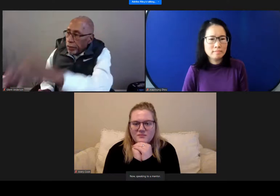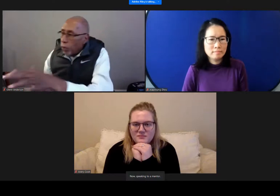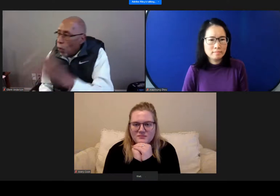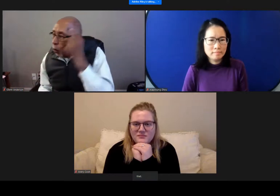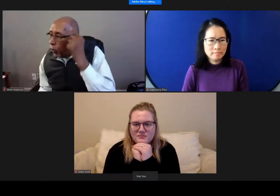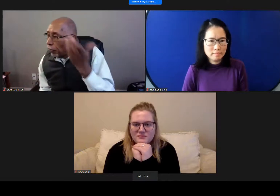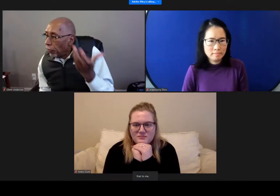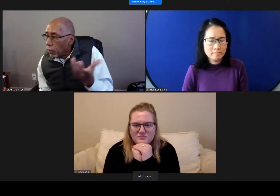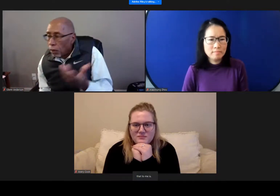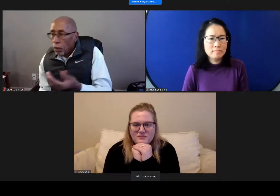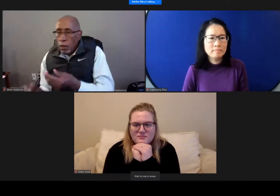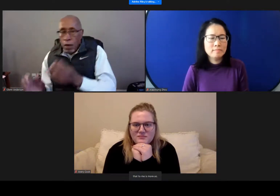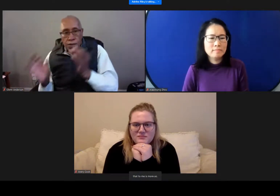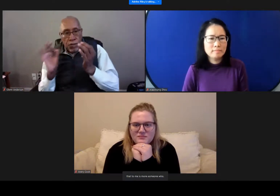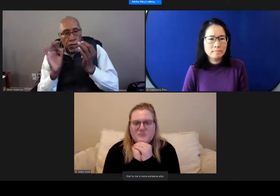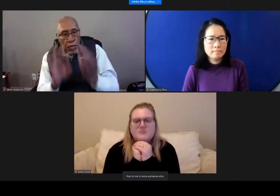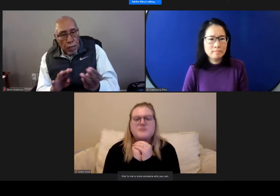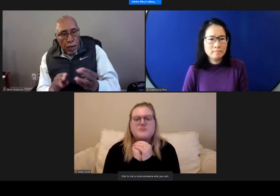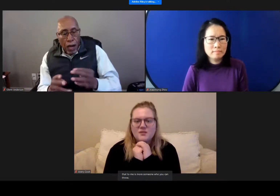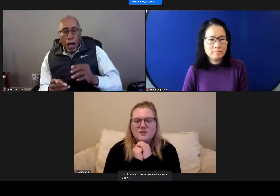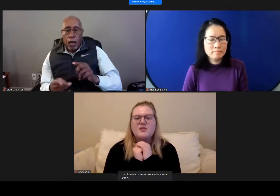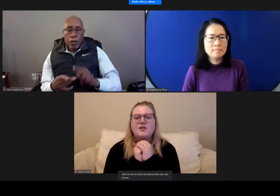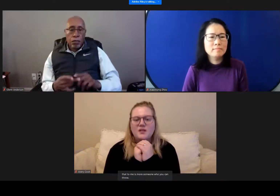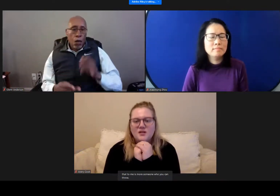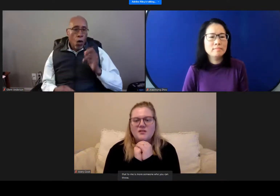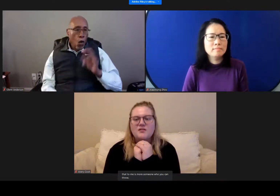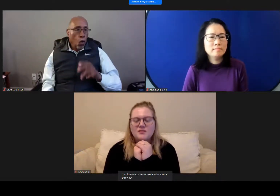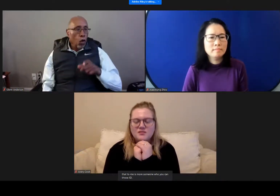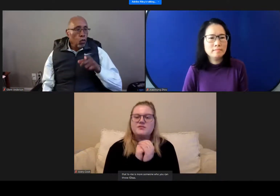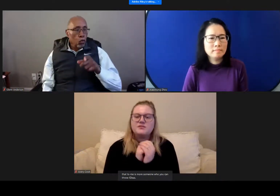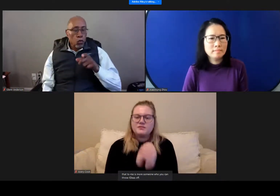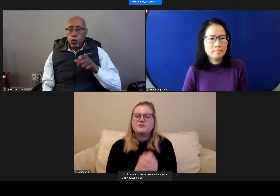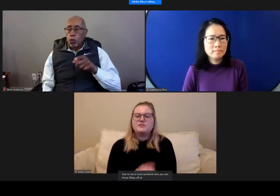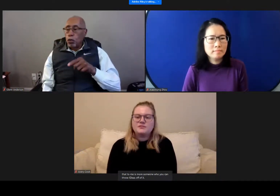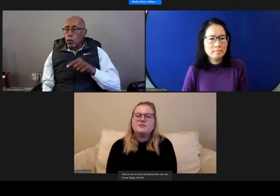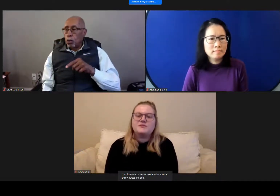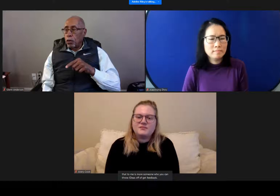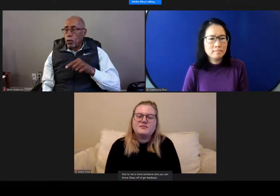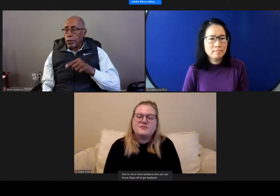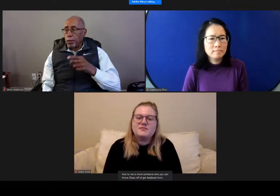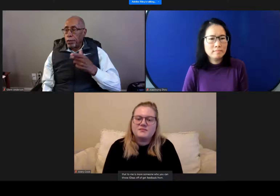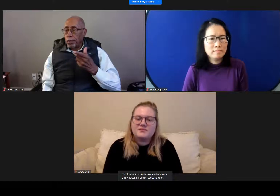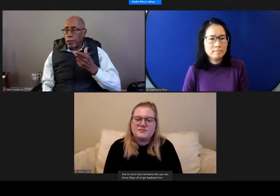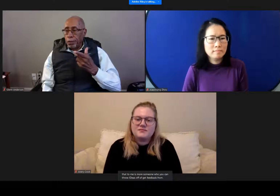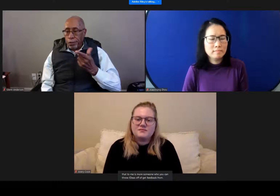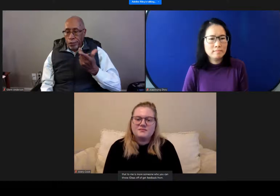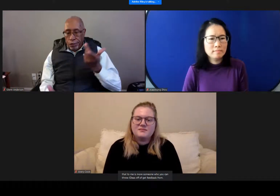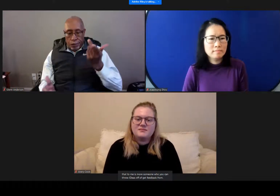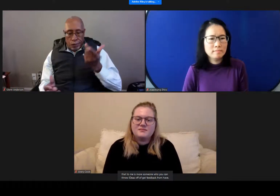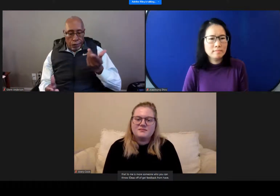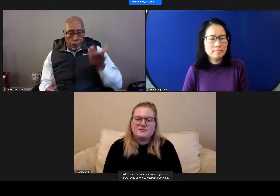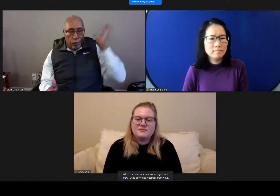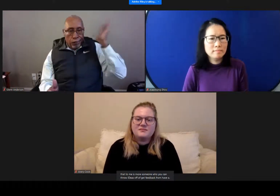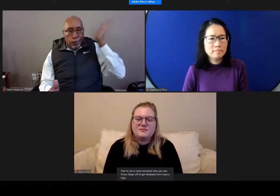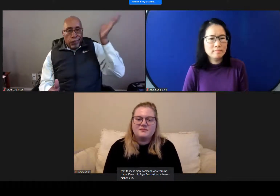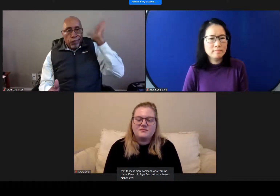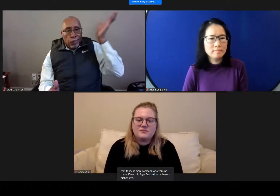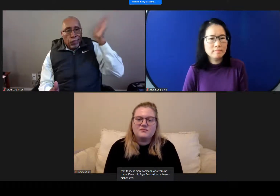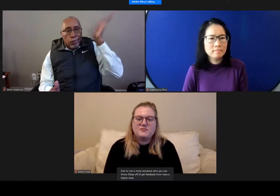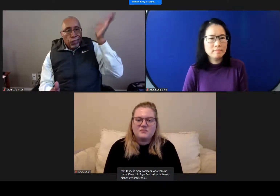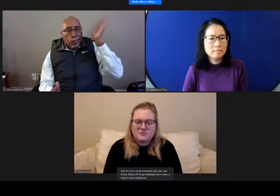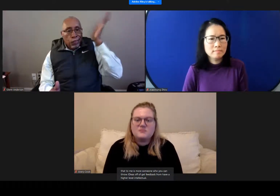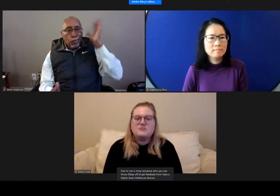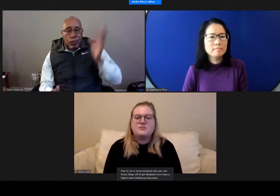that to me is more someone who you can throw ideas off of, get feedback from, have a higher level